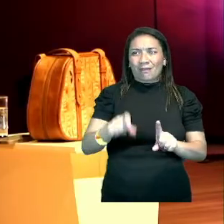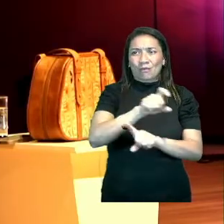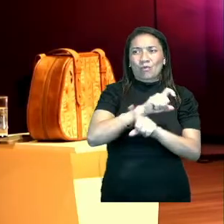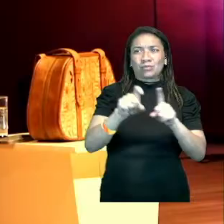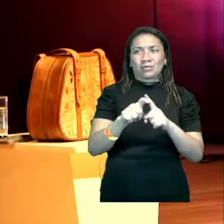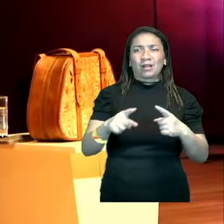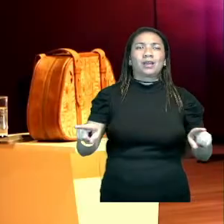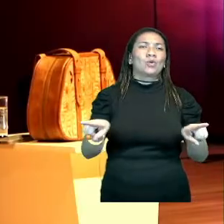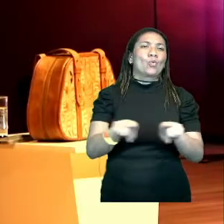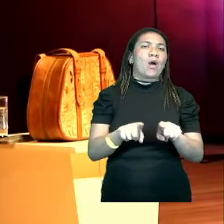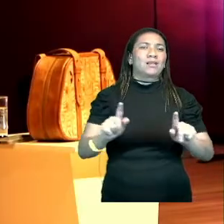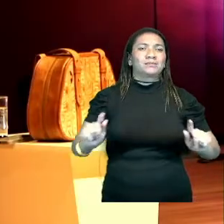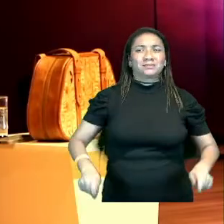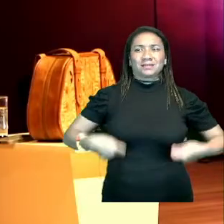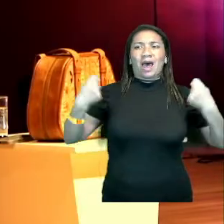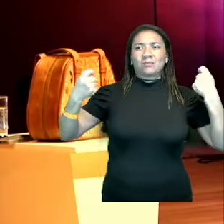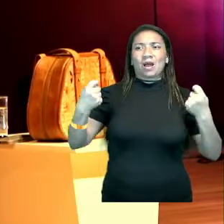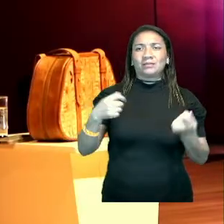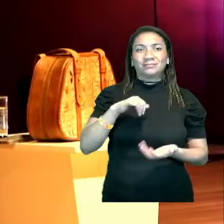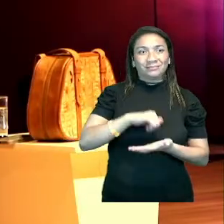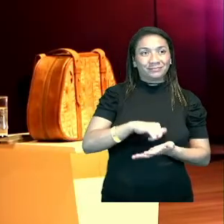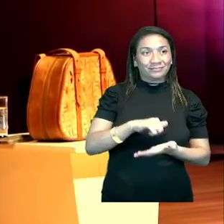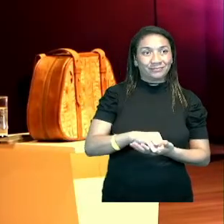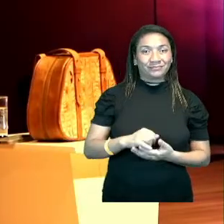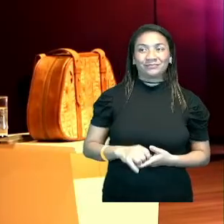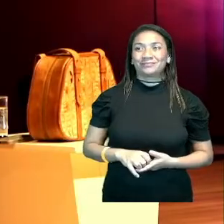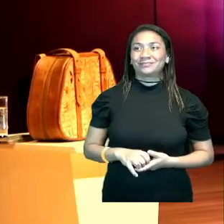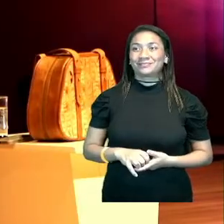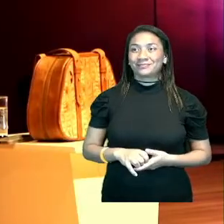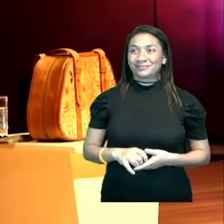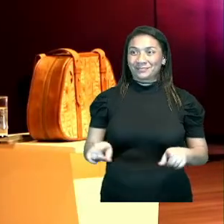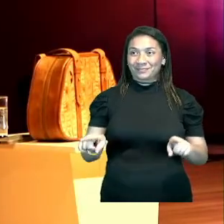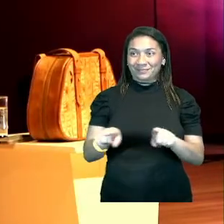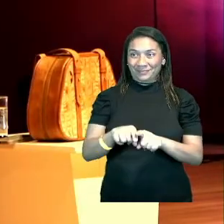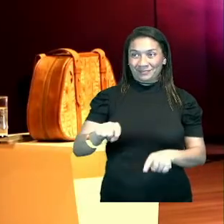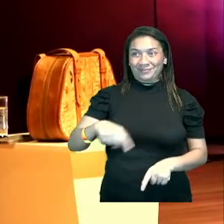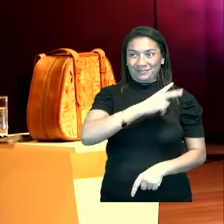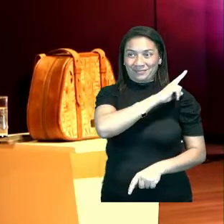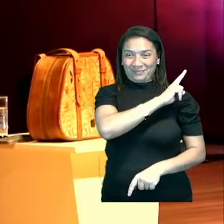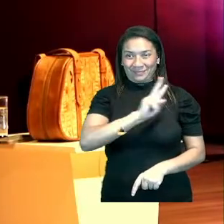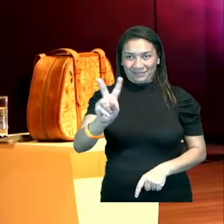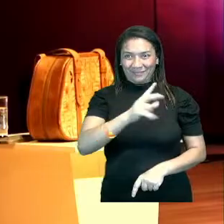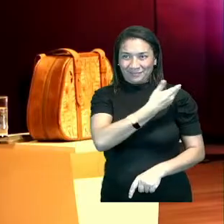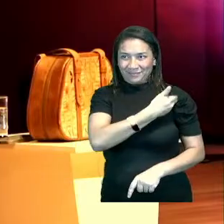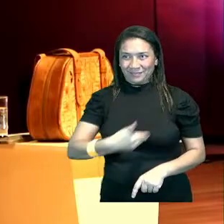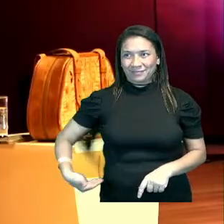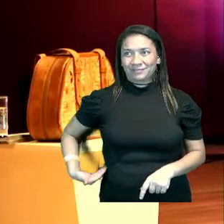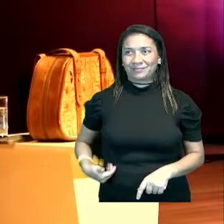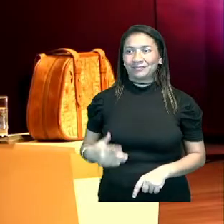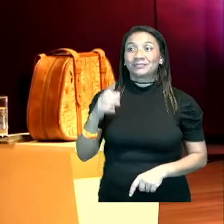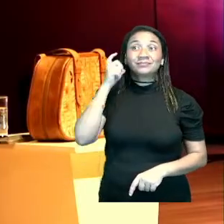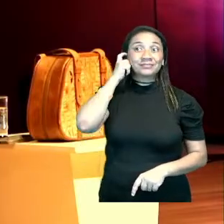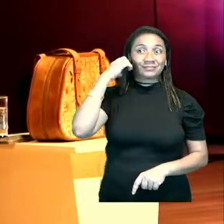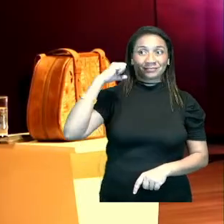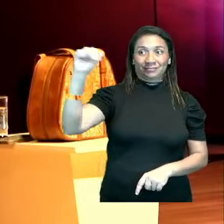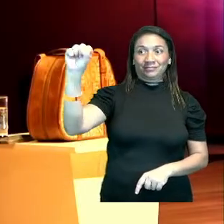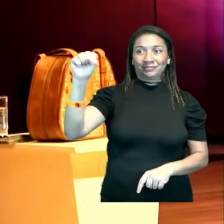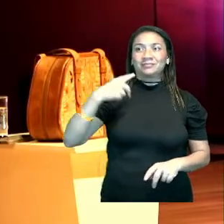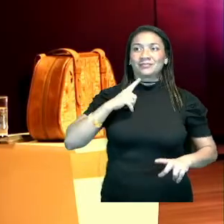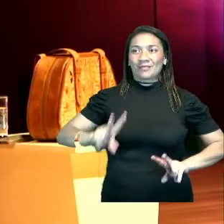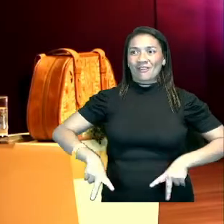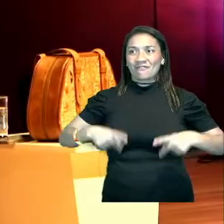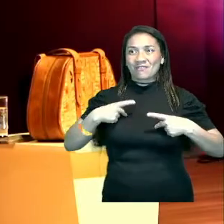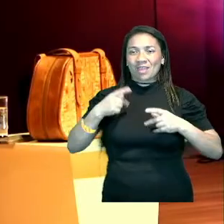Señora Vicepresidenta said this morning, how about life. This is where we understand